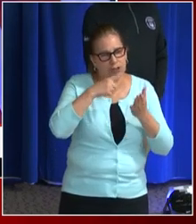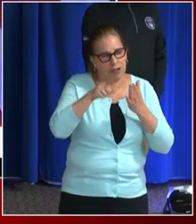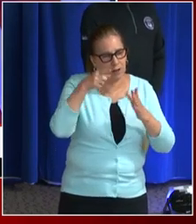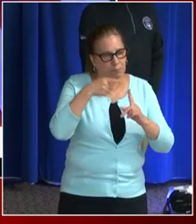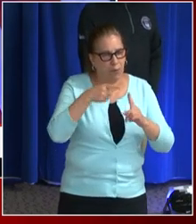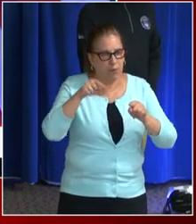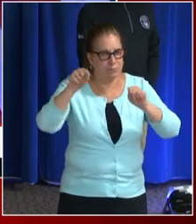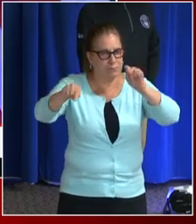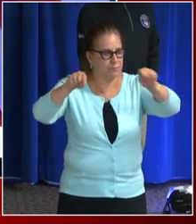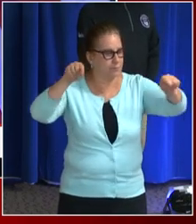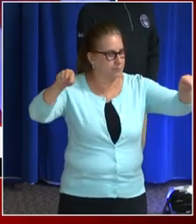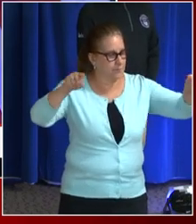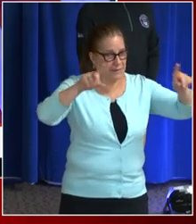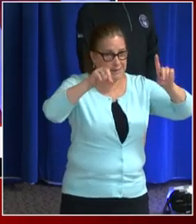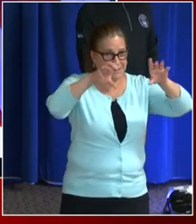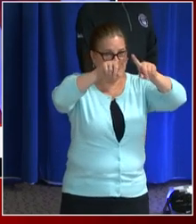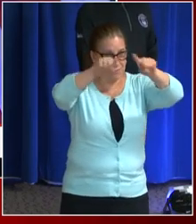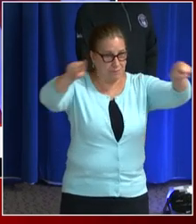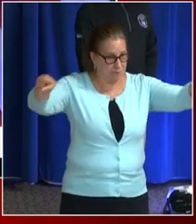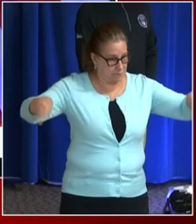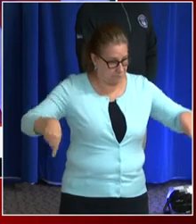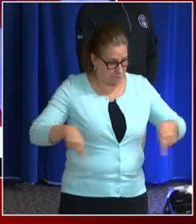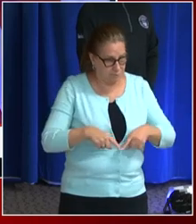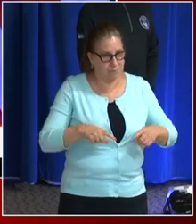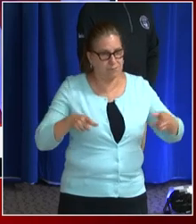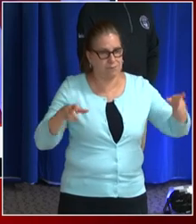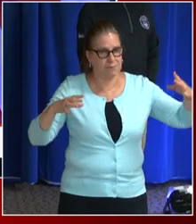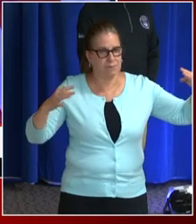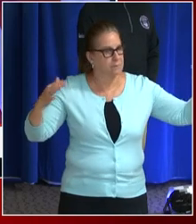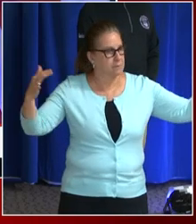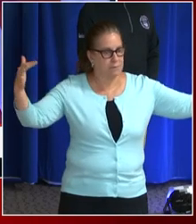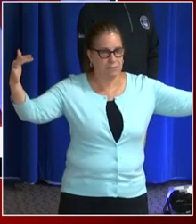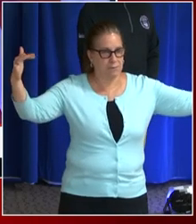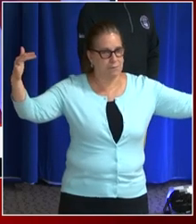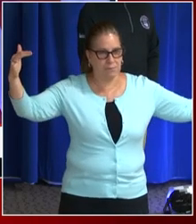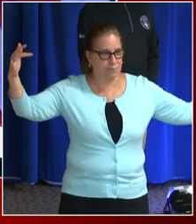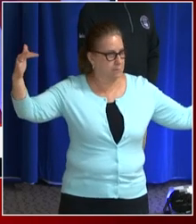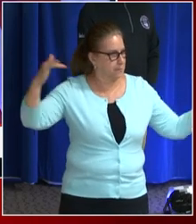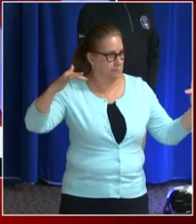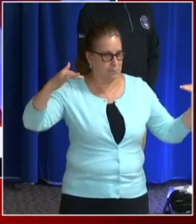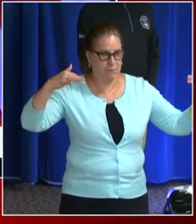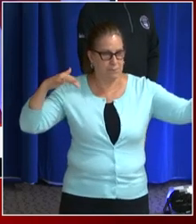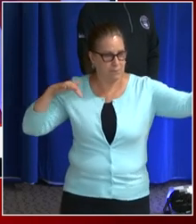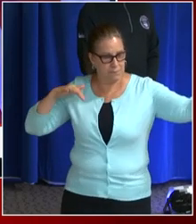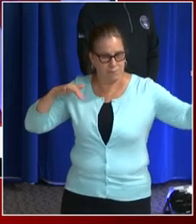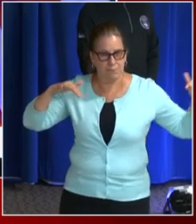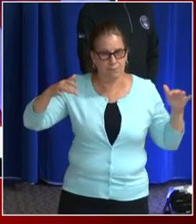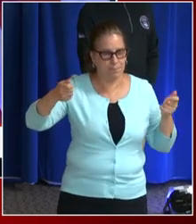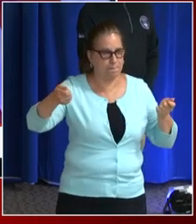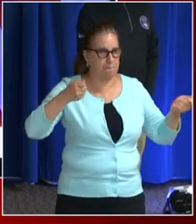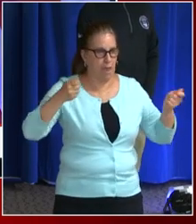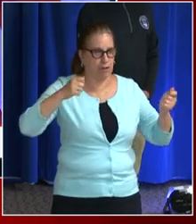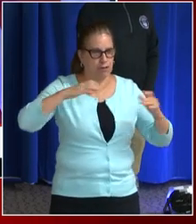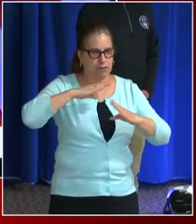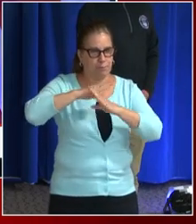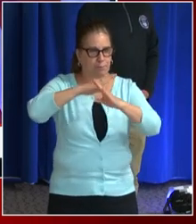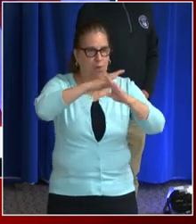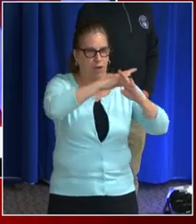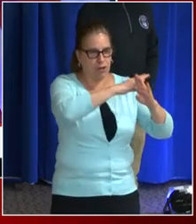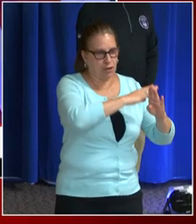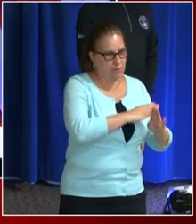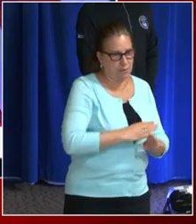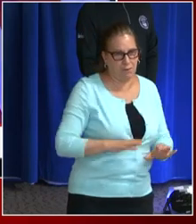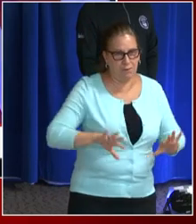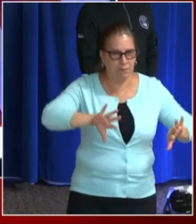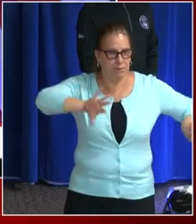perimeter to manage flow of traffic in and out, and to manage that. We did not and do not